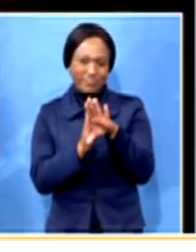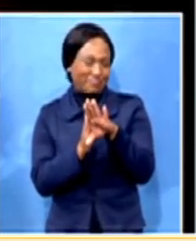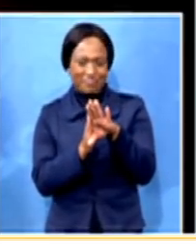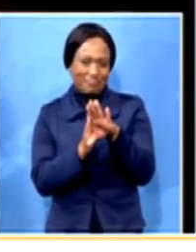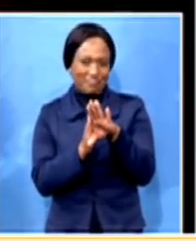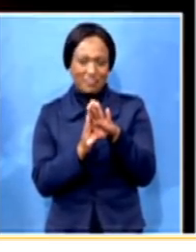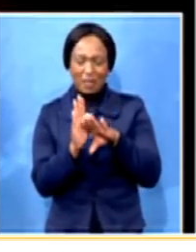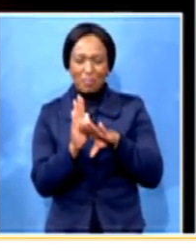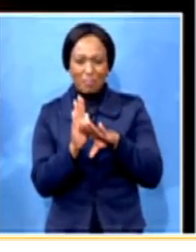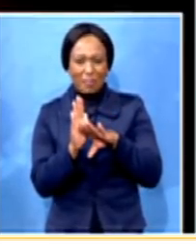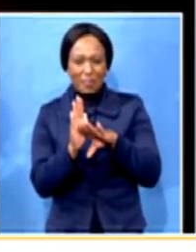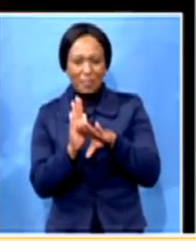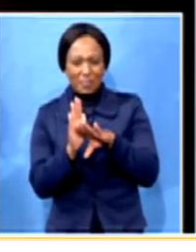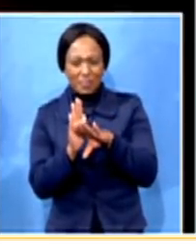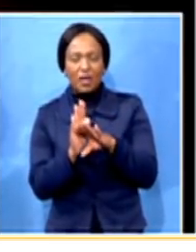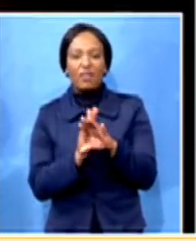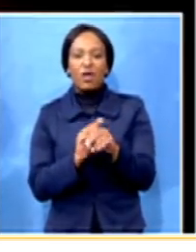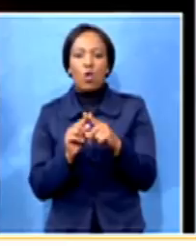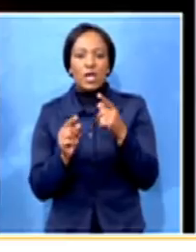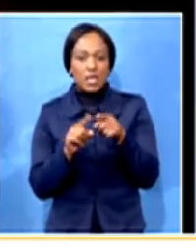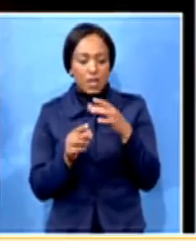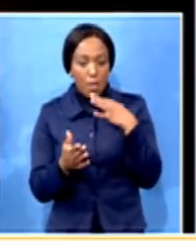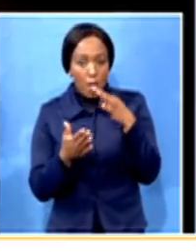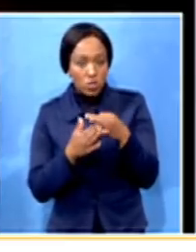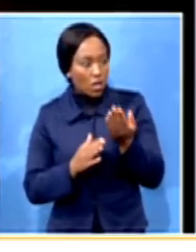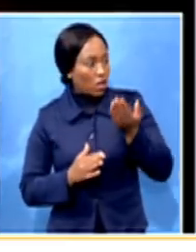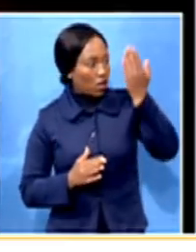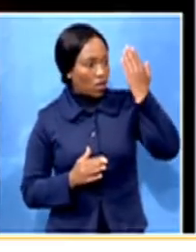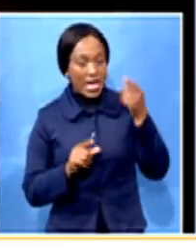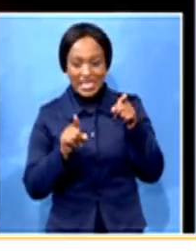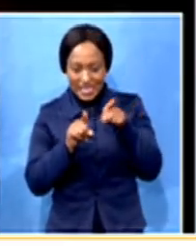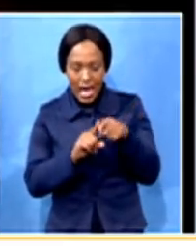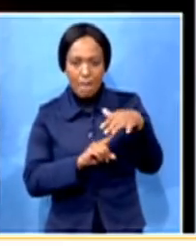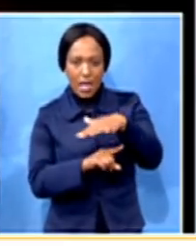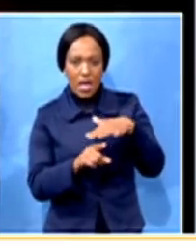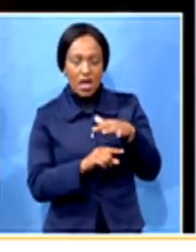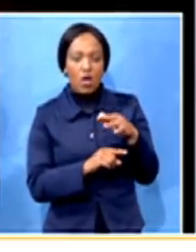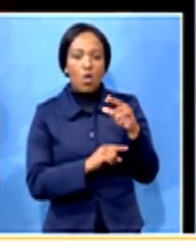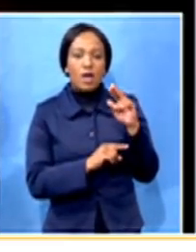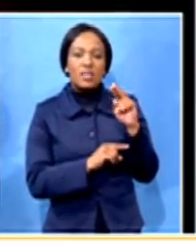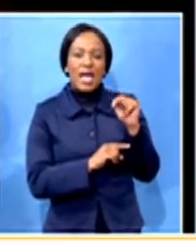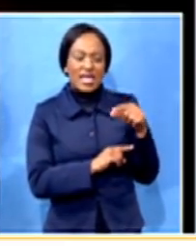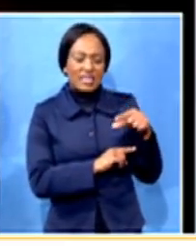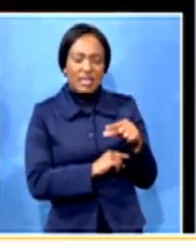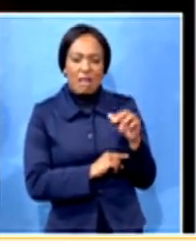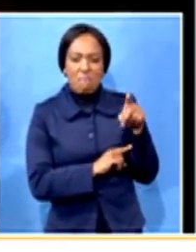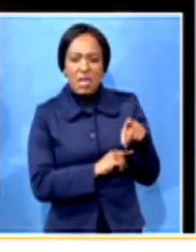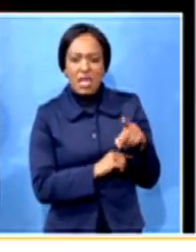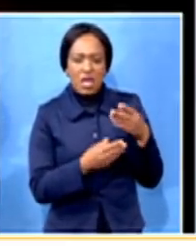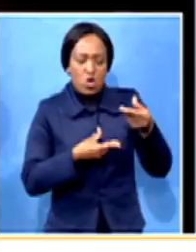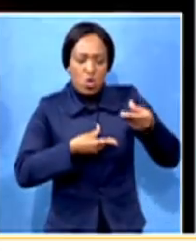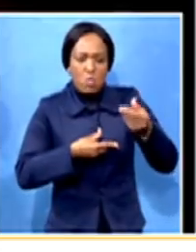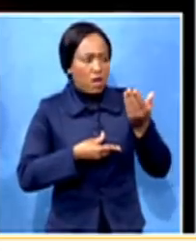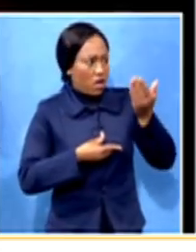paper makes some of those very same proposals in the very same areas that the NGP document made. What should we make of